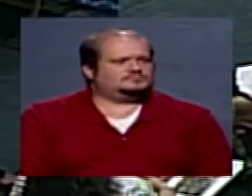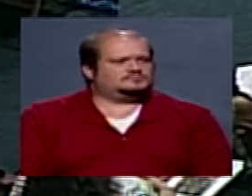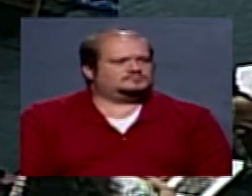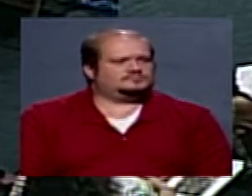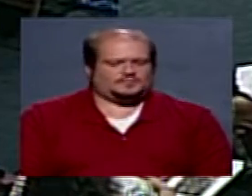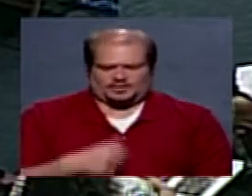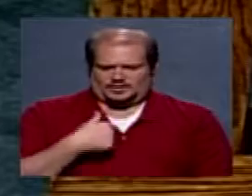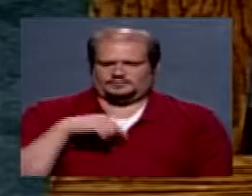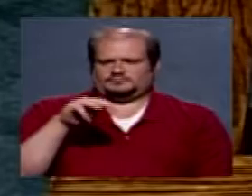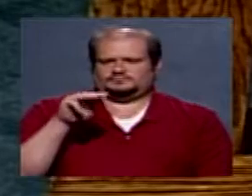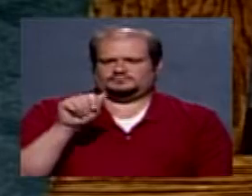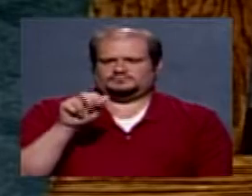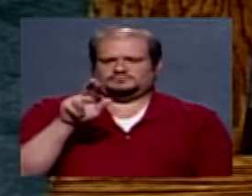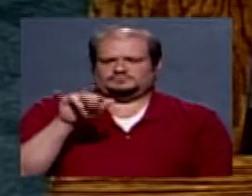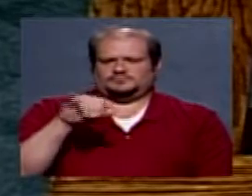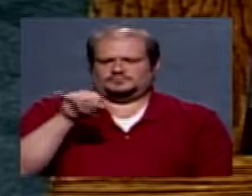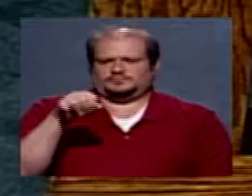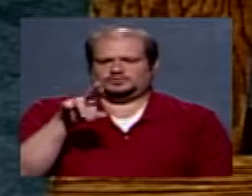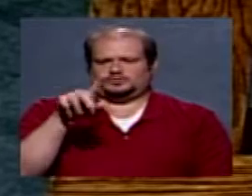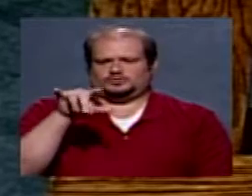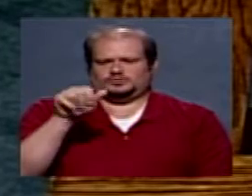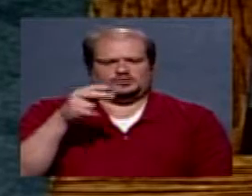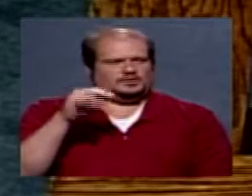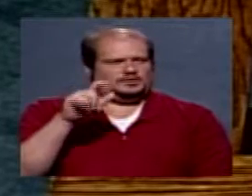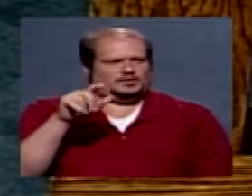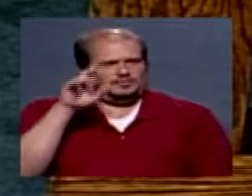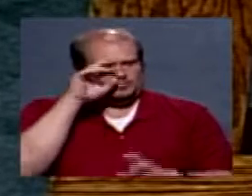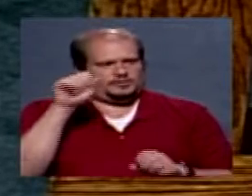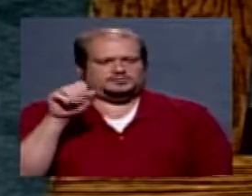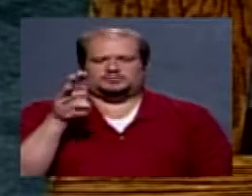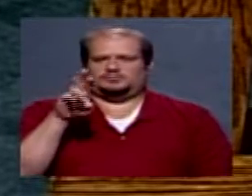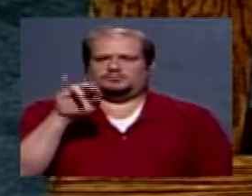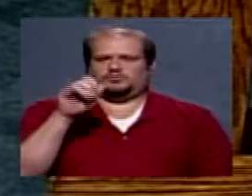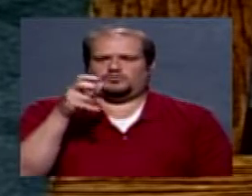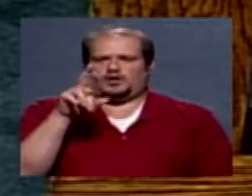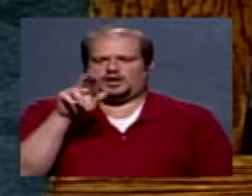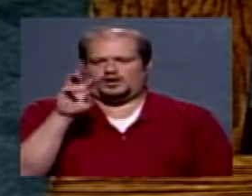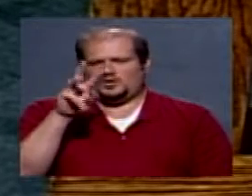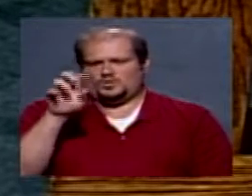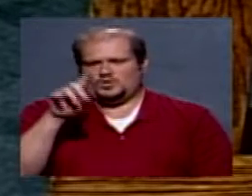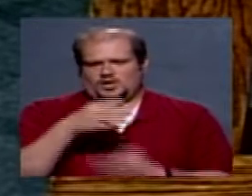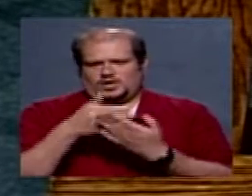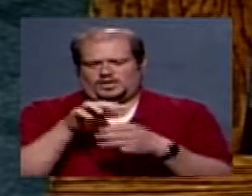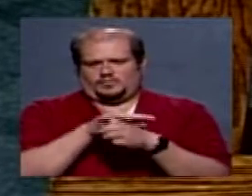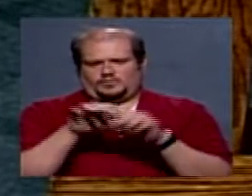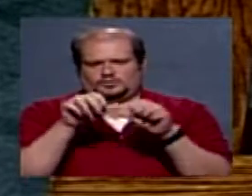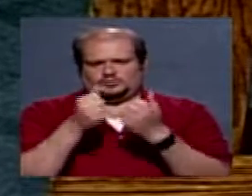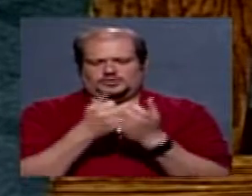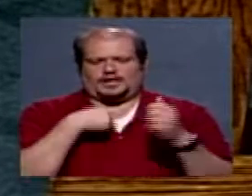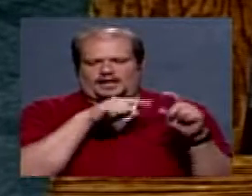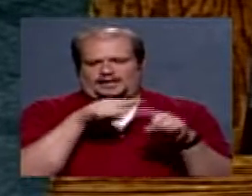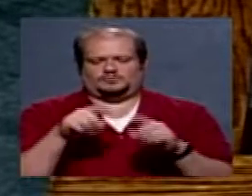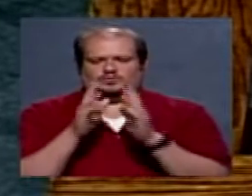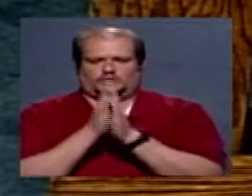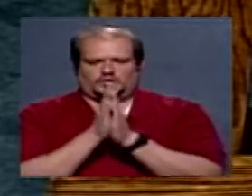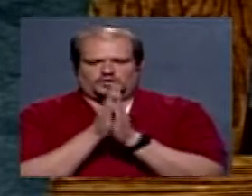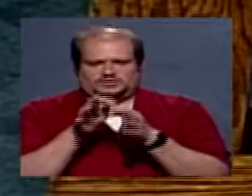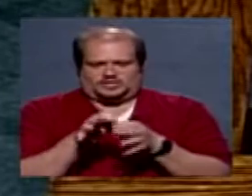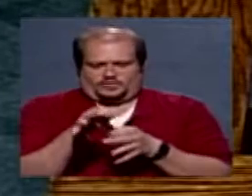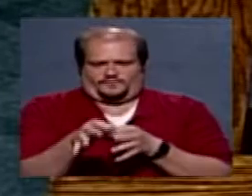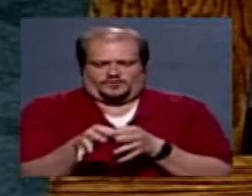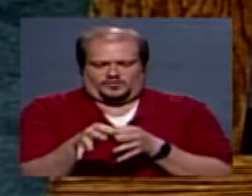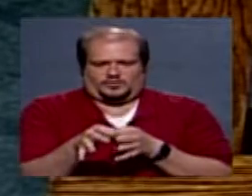I'm Mary Julia Hill. I'm the president of the Briarwood Area Neighborhood Association, and I simply came to request a